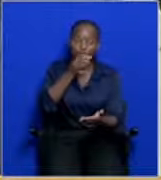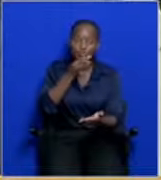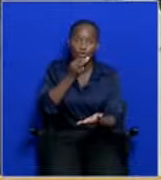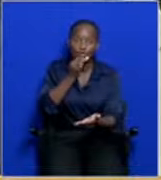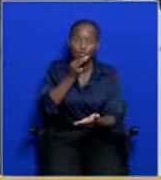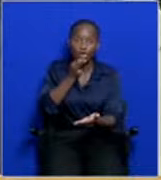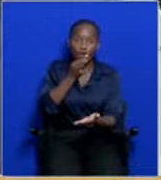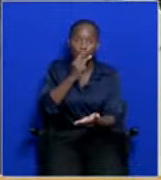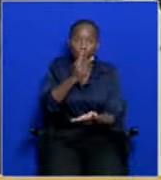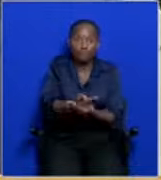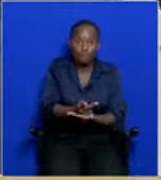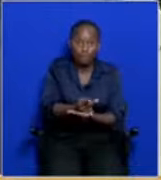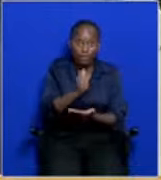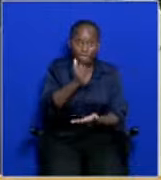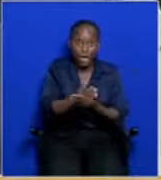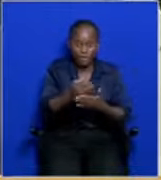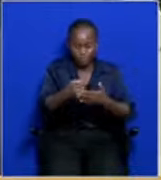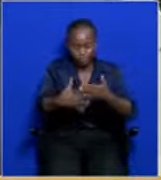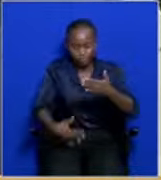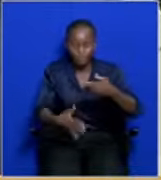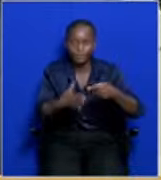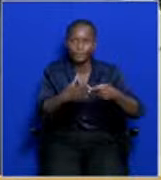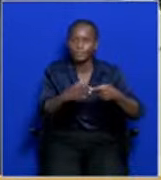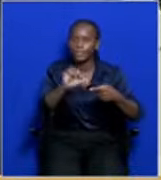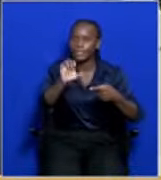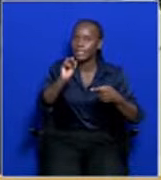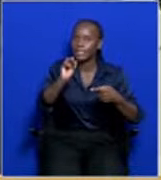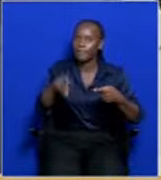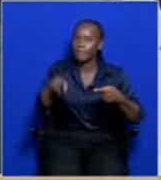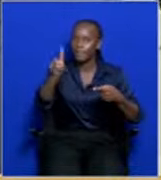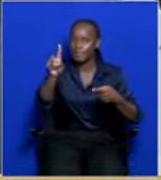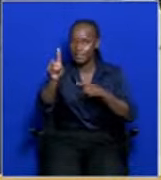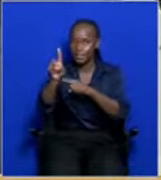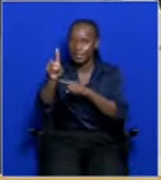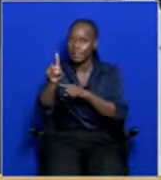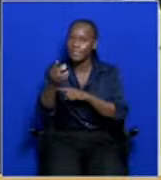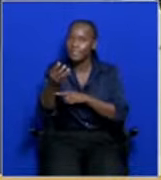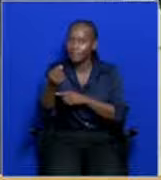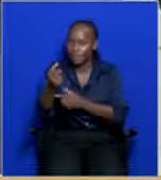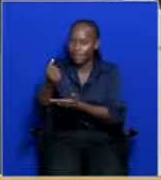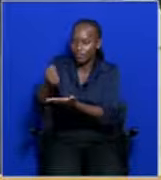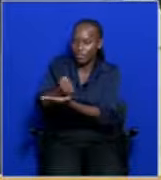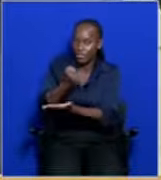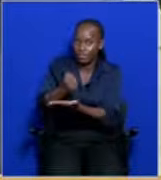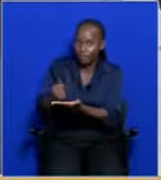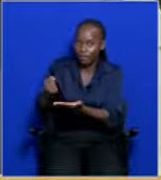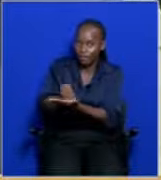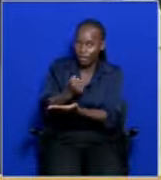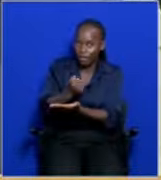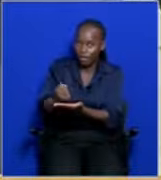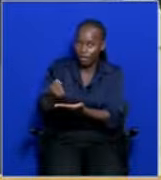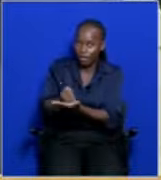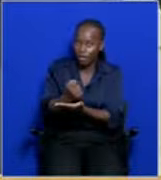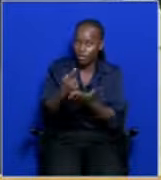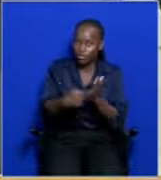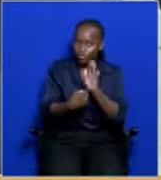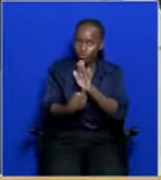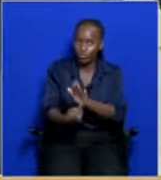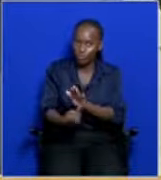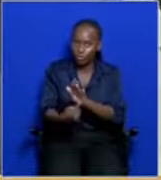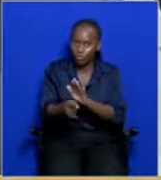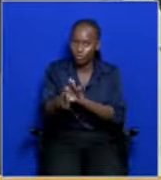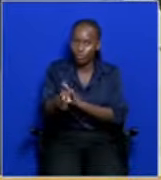members made an entry in the exhibit register citing that the exhibit was found